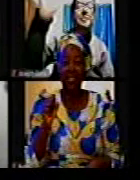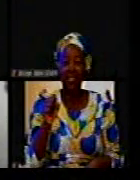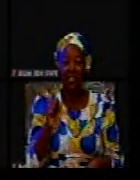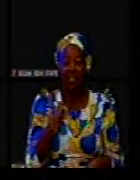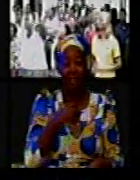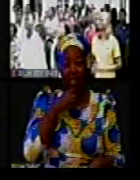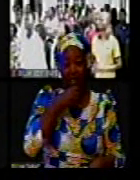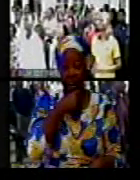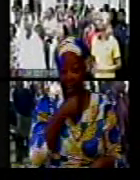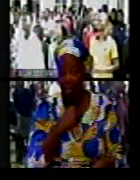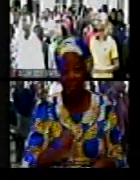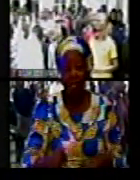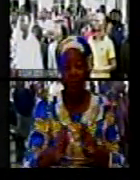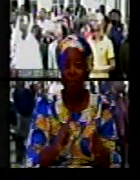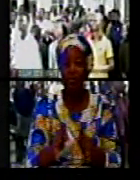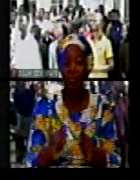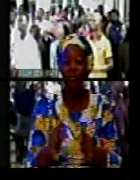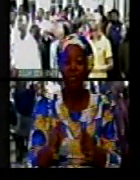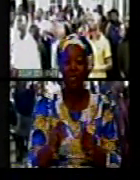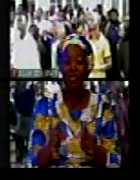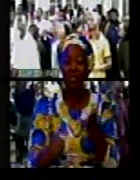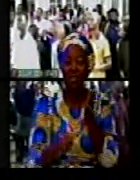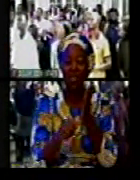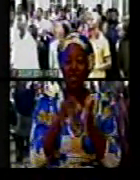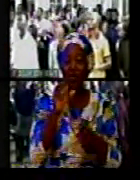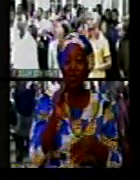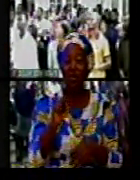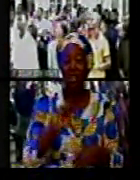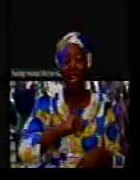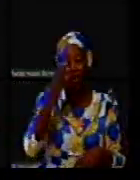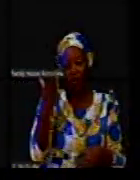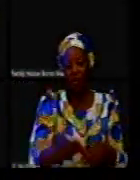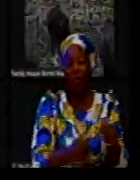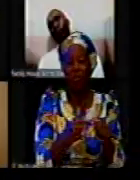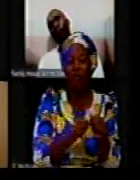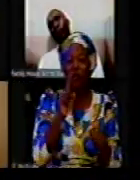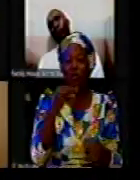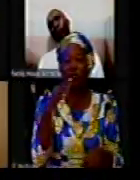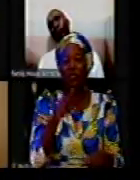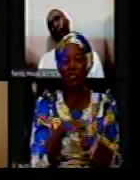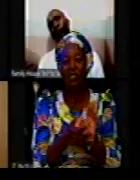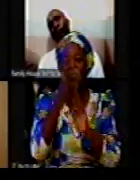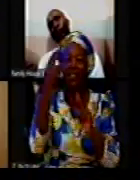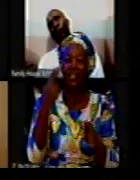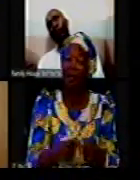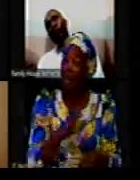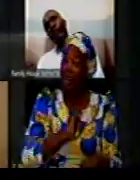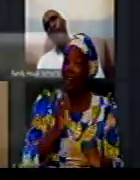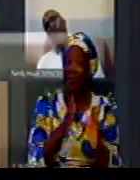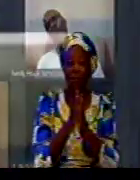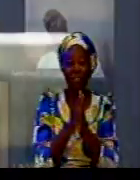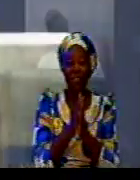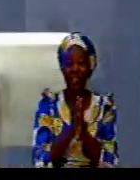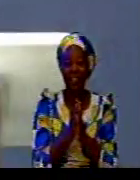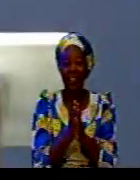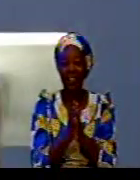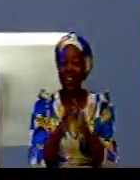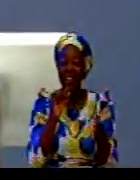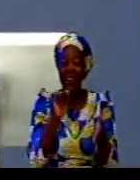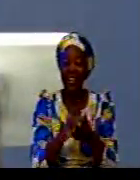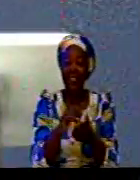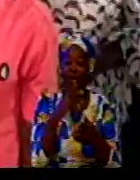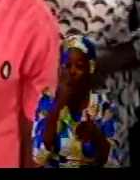young people, young adults, elderly people, senior citizens, I welcome every one of